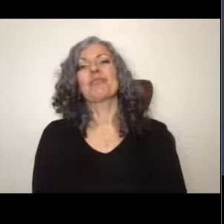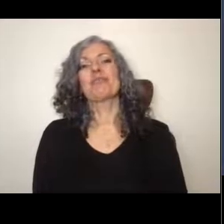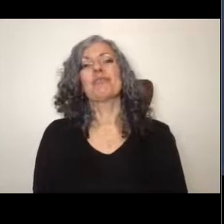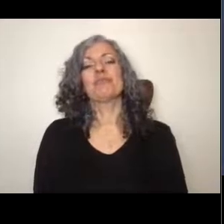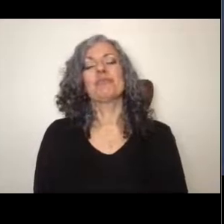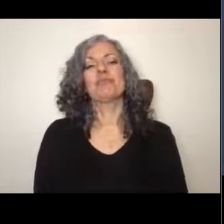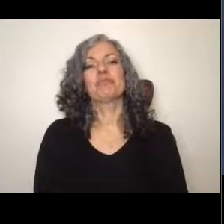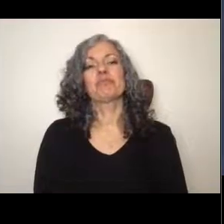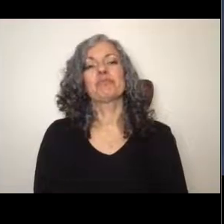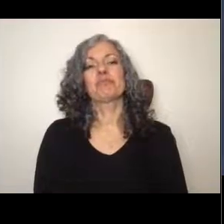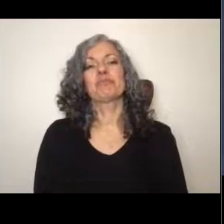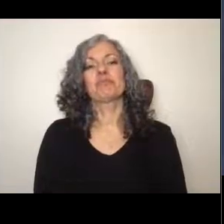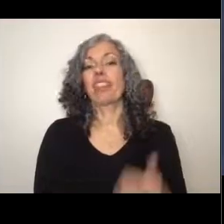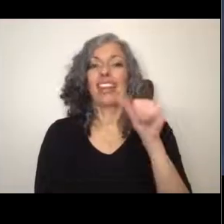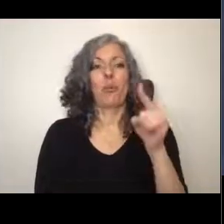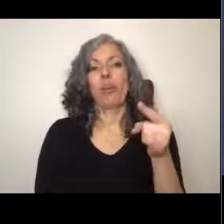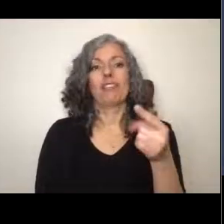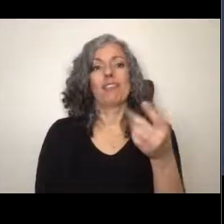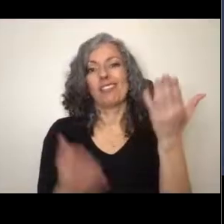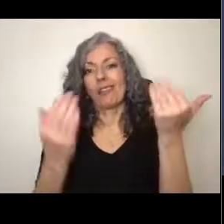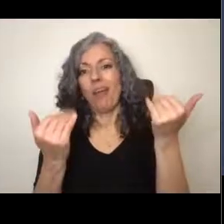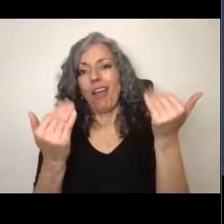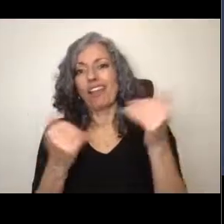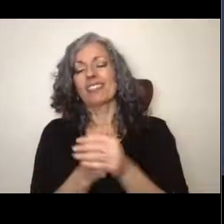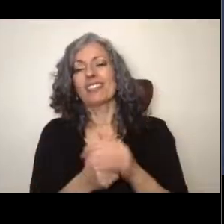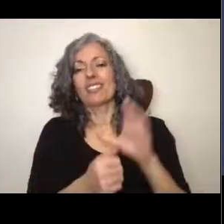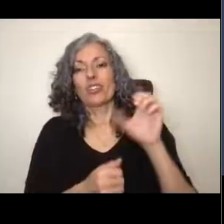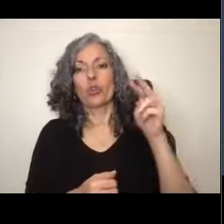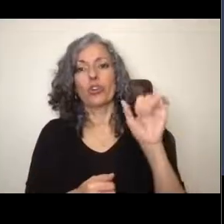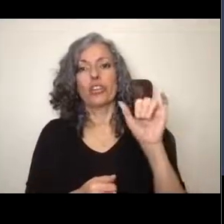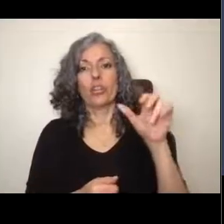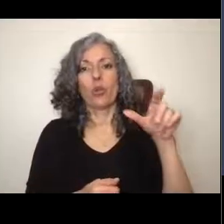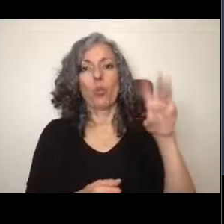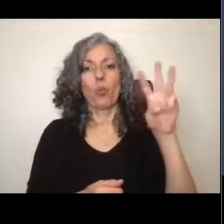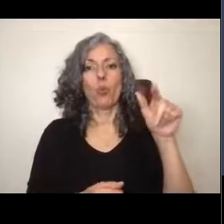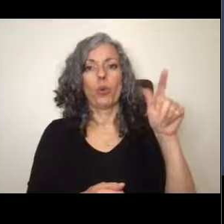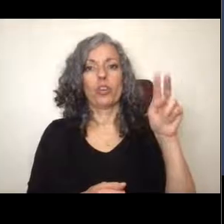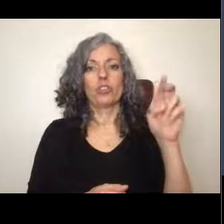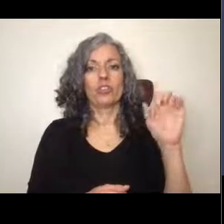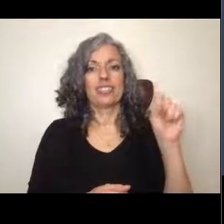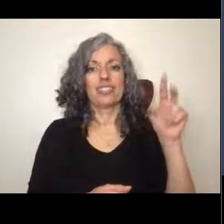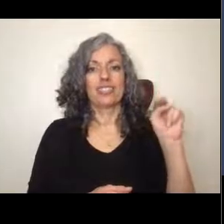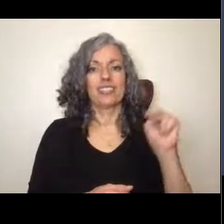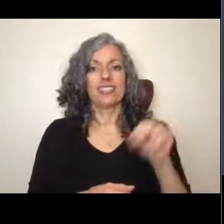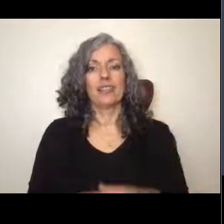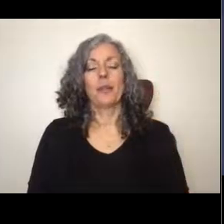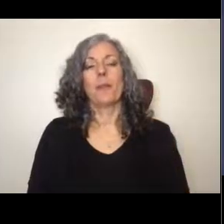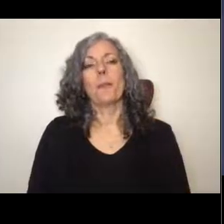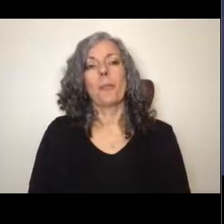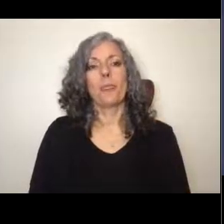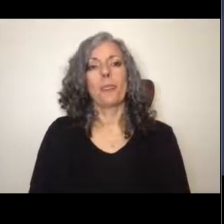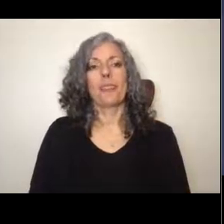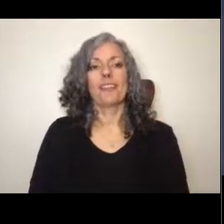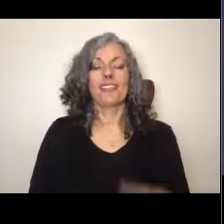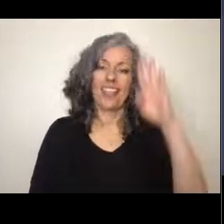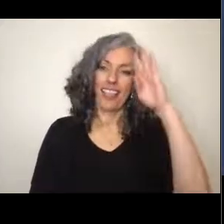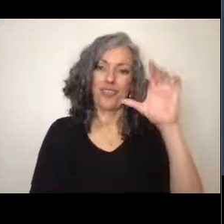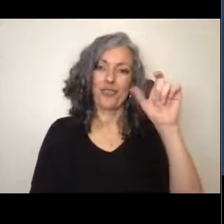Randomly, yeah, anyone. Comey, give me Comey. Corey Wilkerson. Oh, Corey, I love Corey. Hey, Corey.